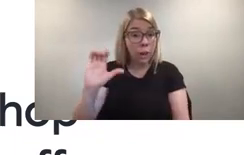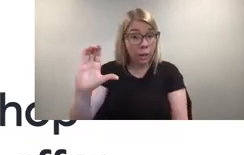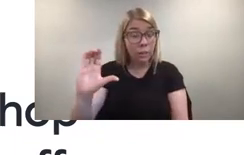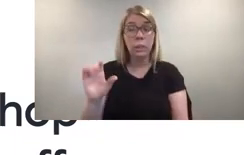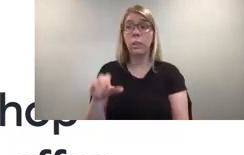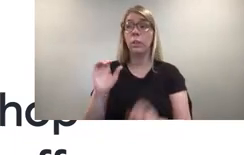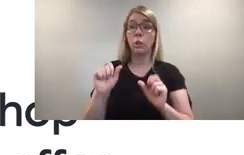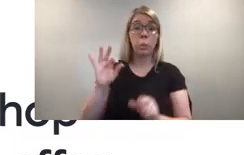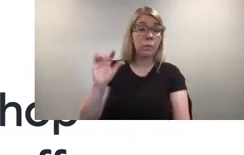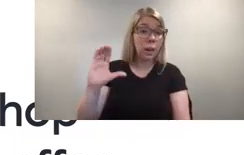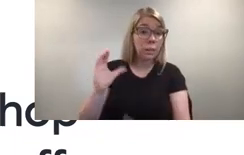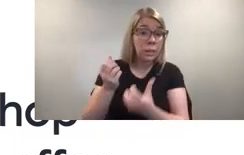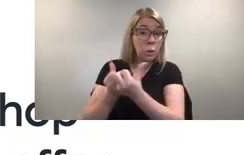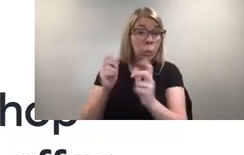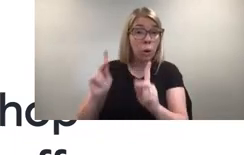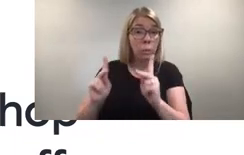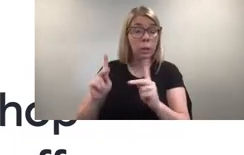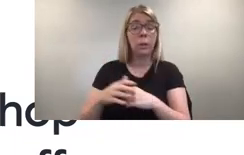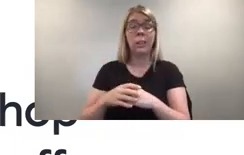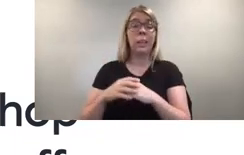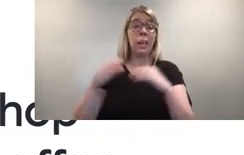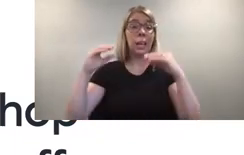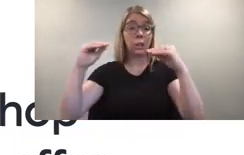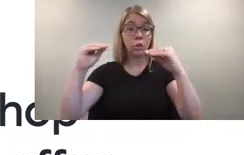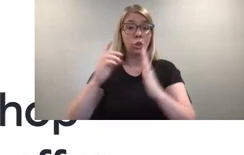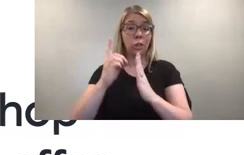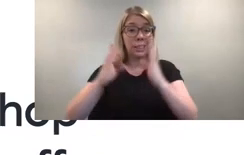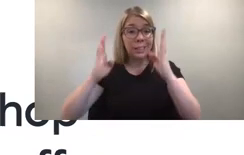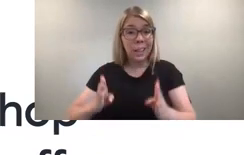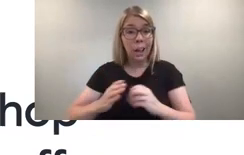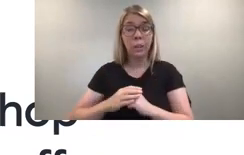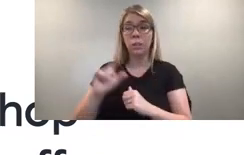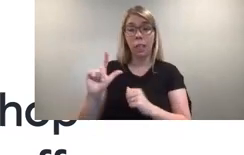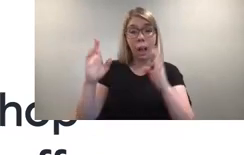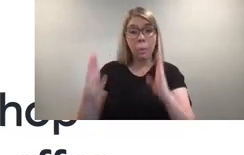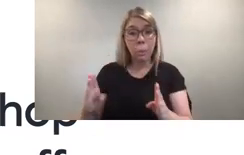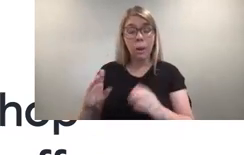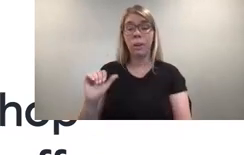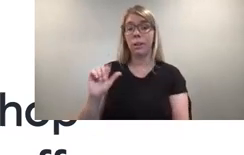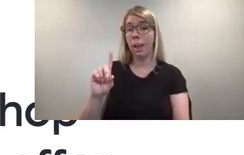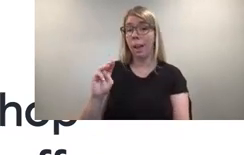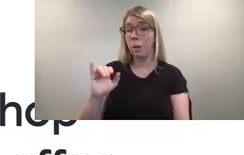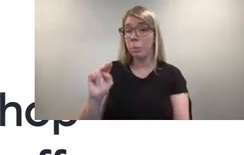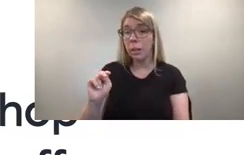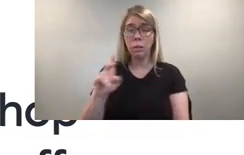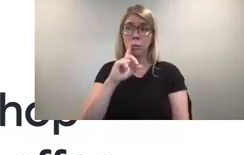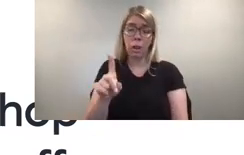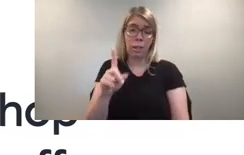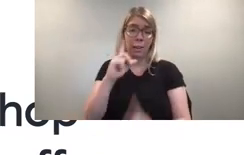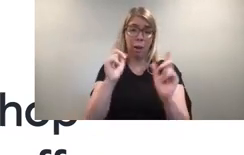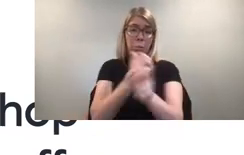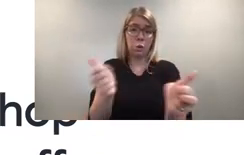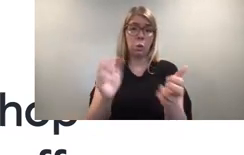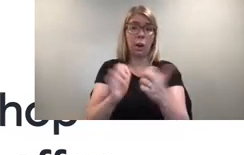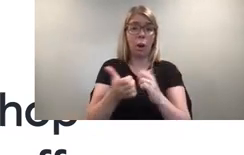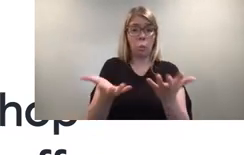faculty support folks. So it could be instructional designers, librarians, administration. So it's really up to you how you'd like